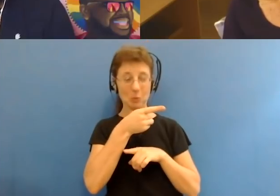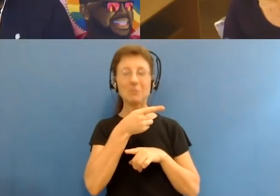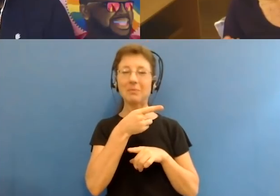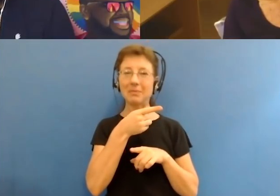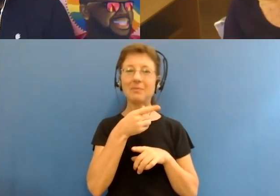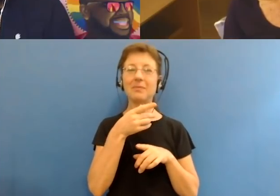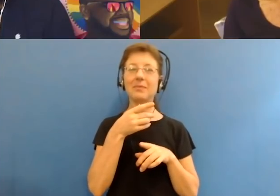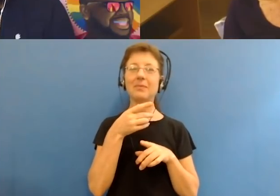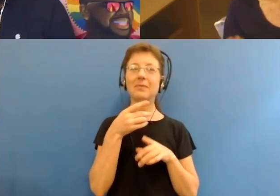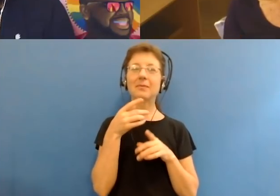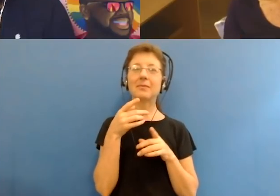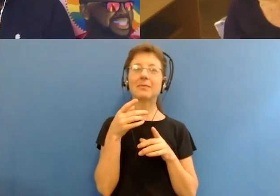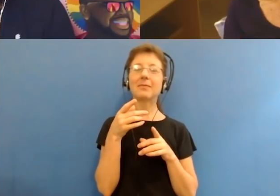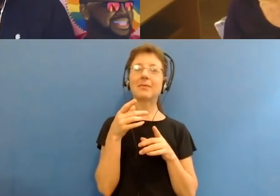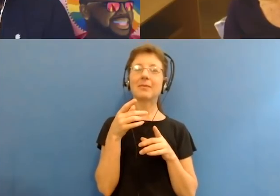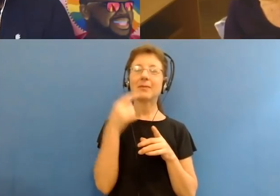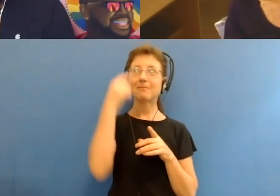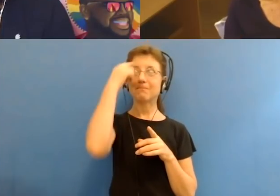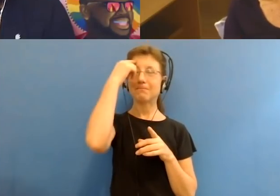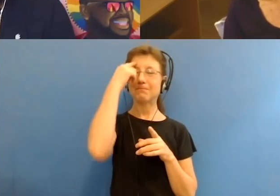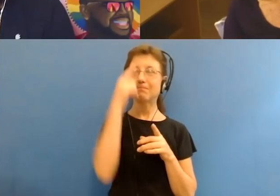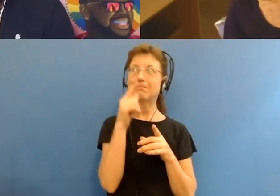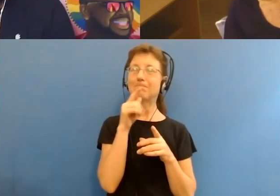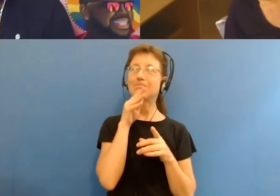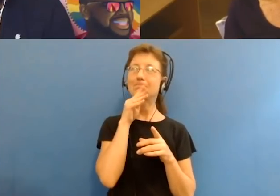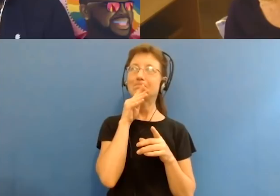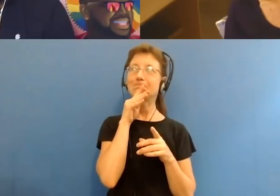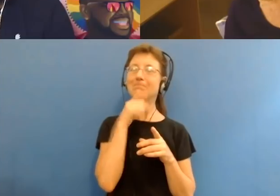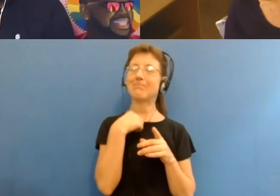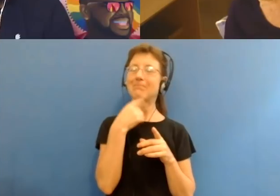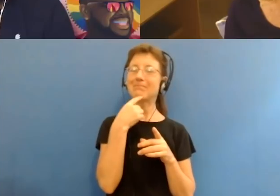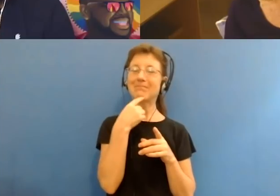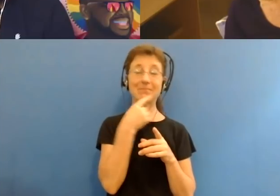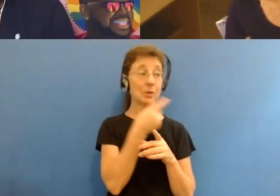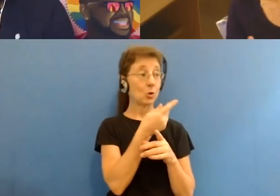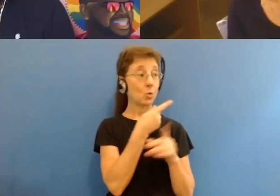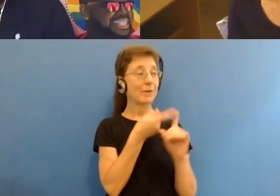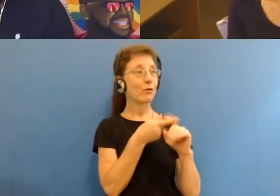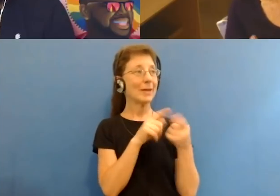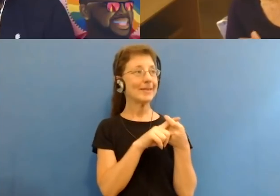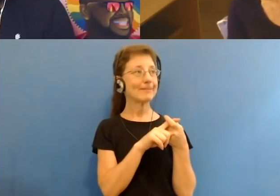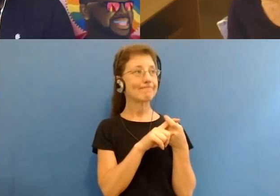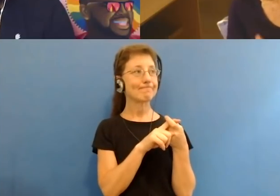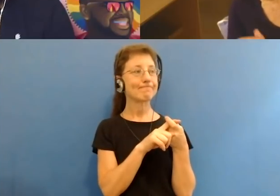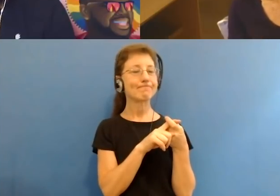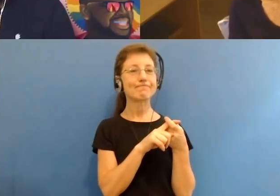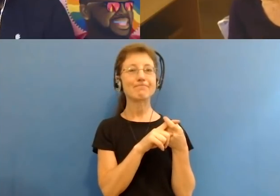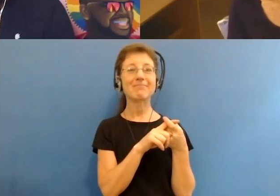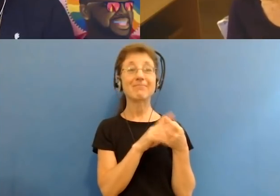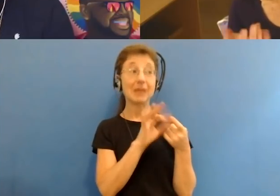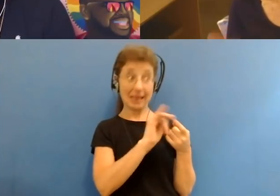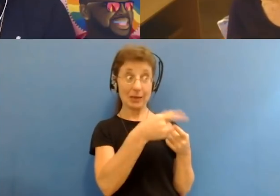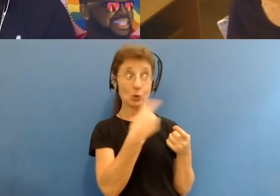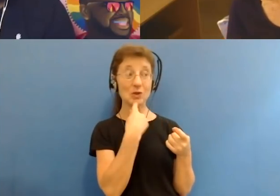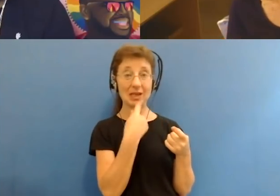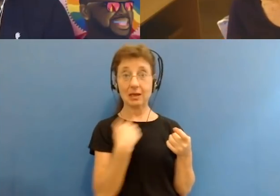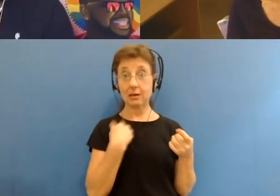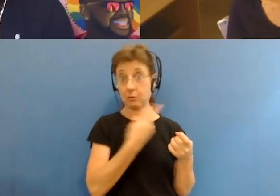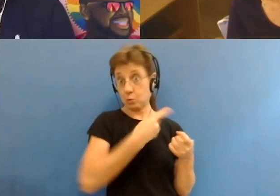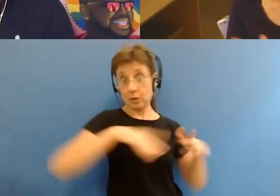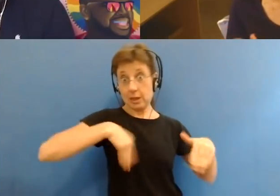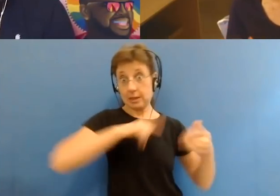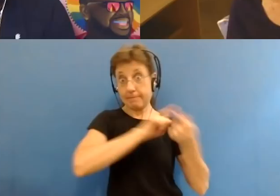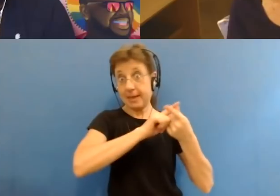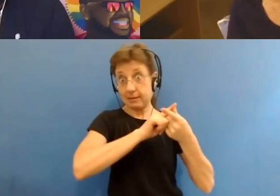I just mentally whispered, we are friends. And as you said, we hadn't met, but I just said